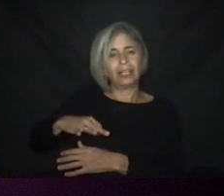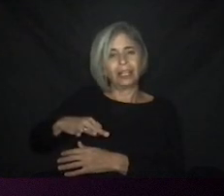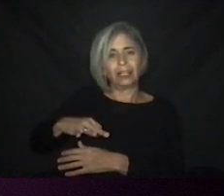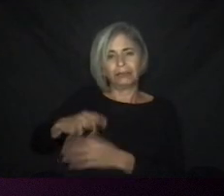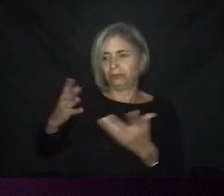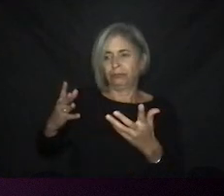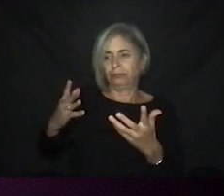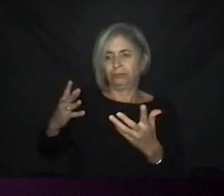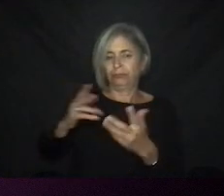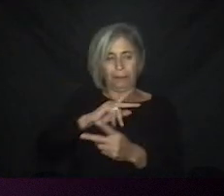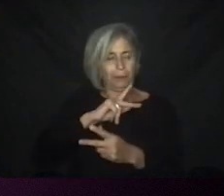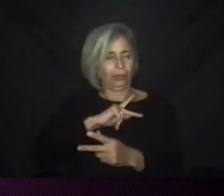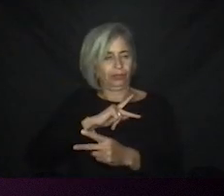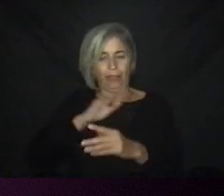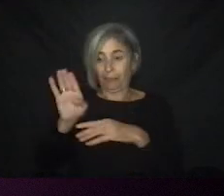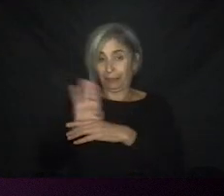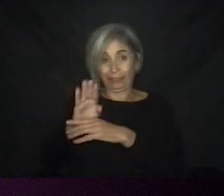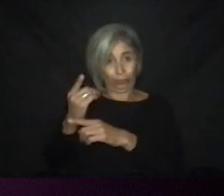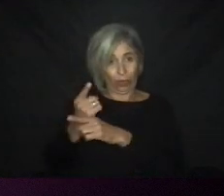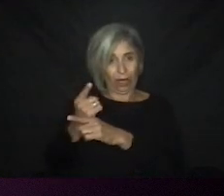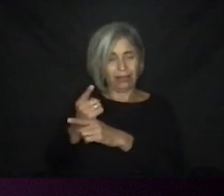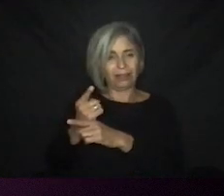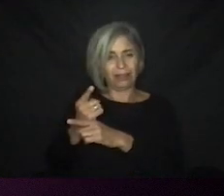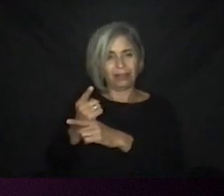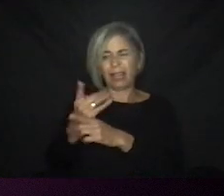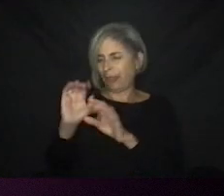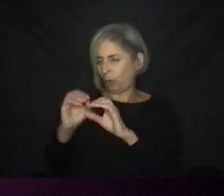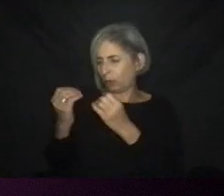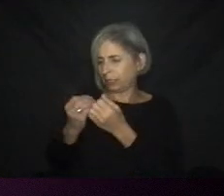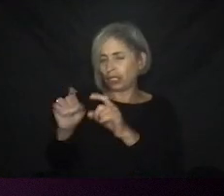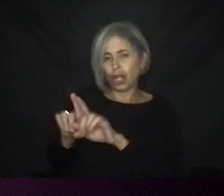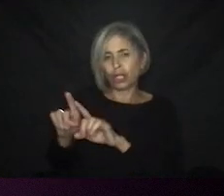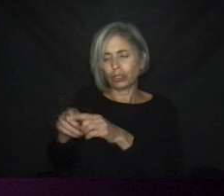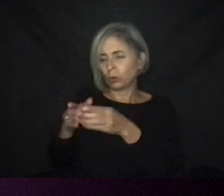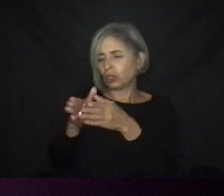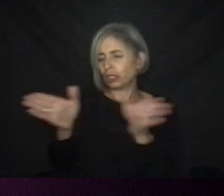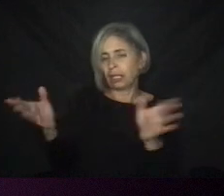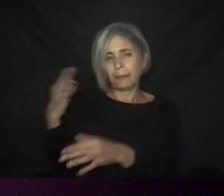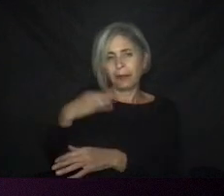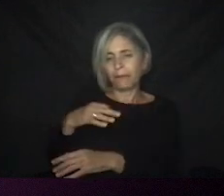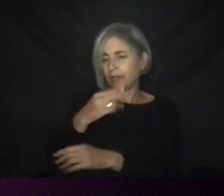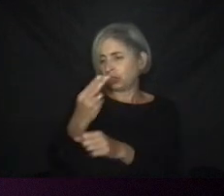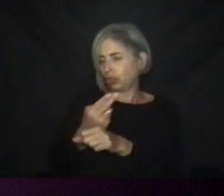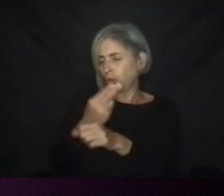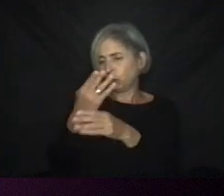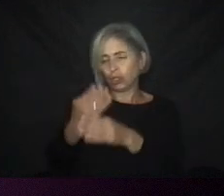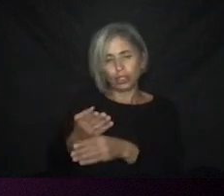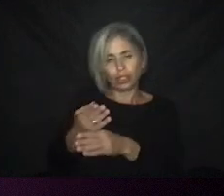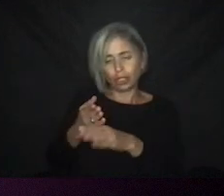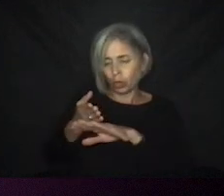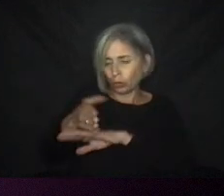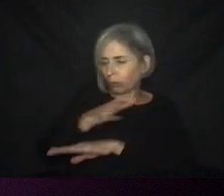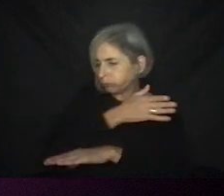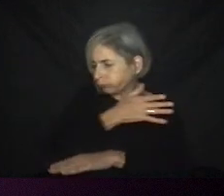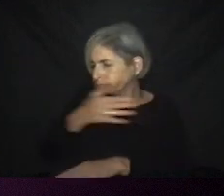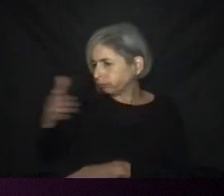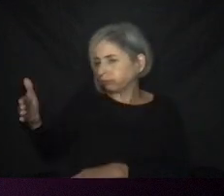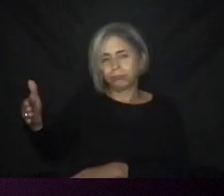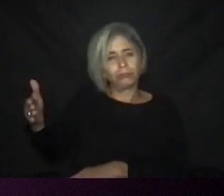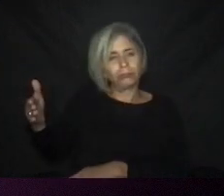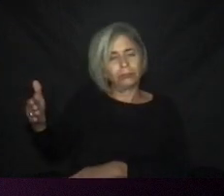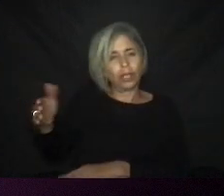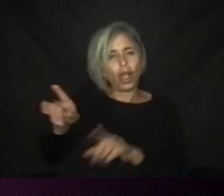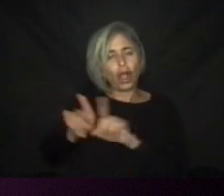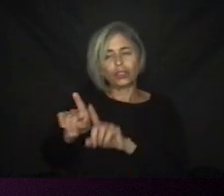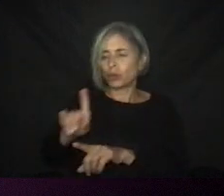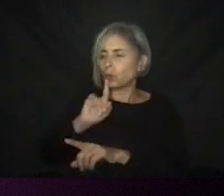really, frankly, firstly, it benefits the business, right, in their organization, but also generically benefits users across the board. And they're